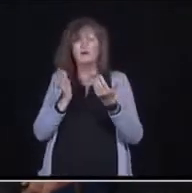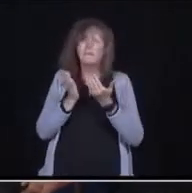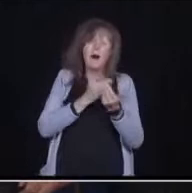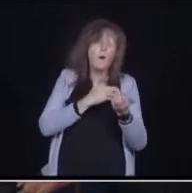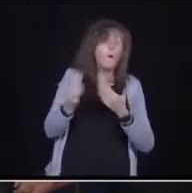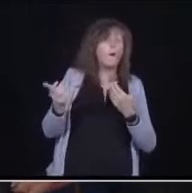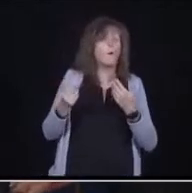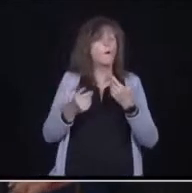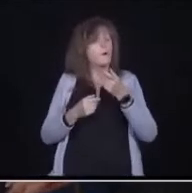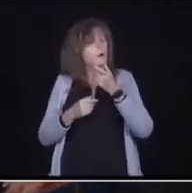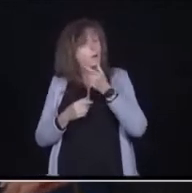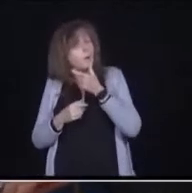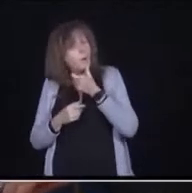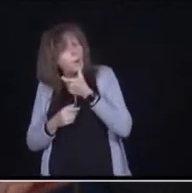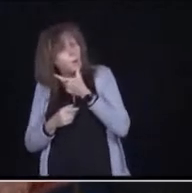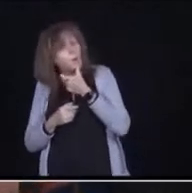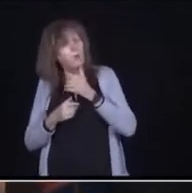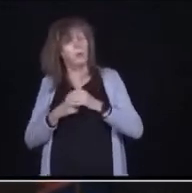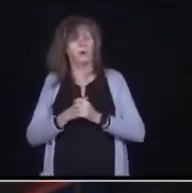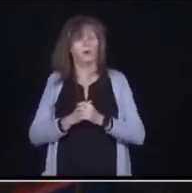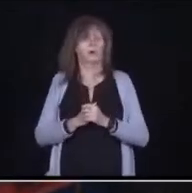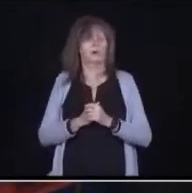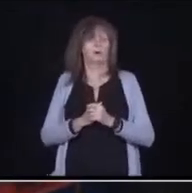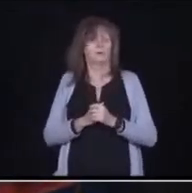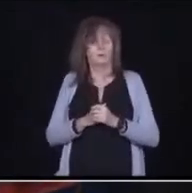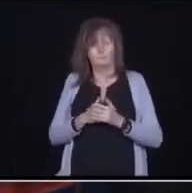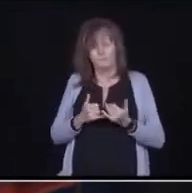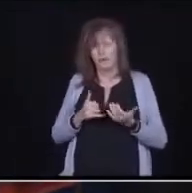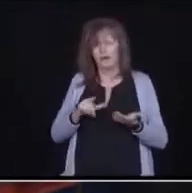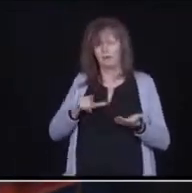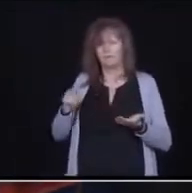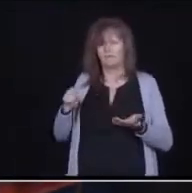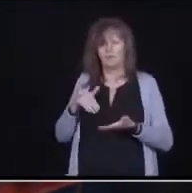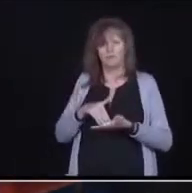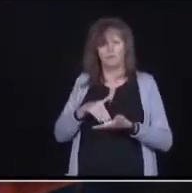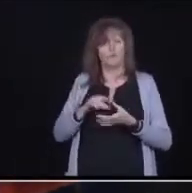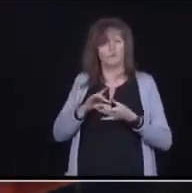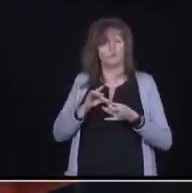over to Dr. Heyer. Thank you.